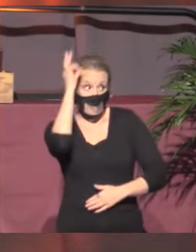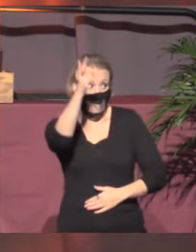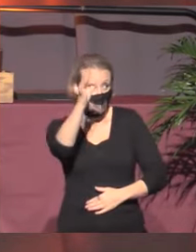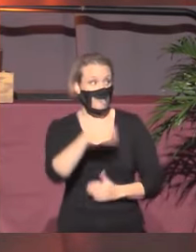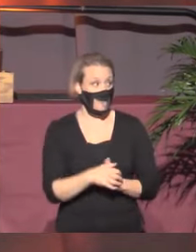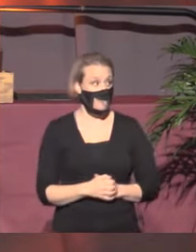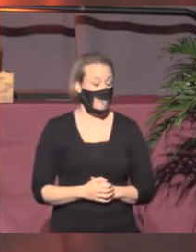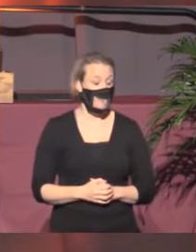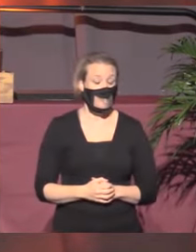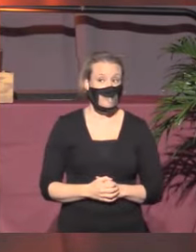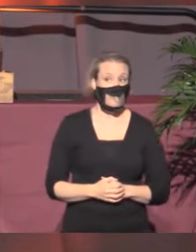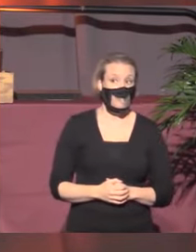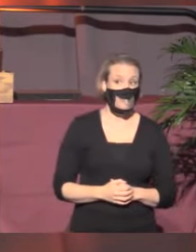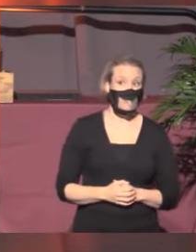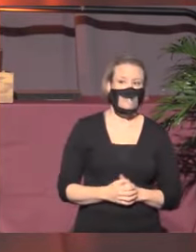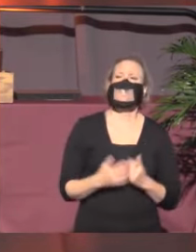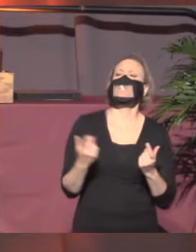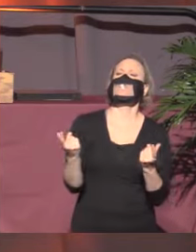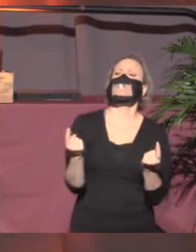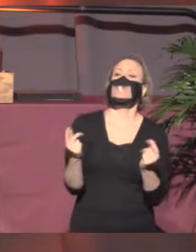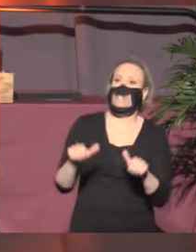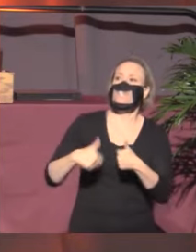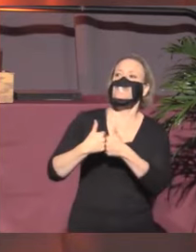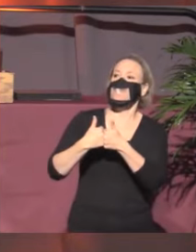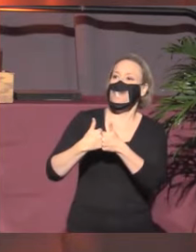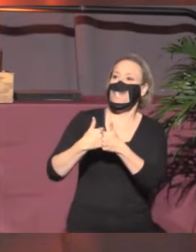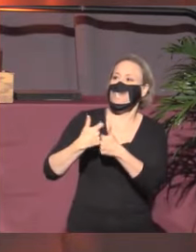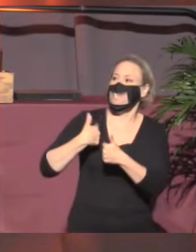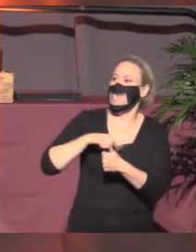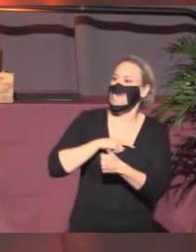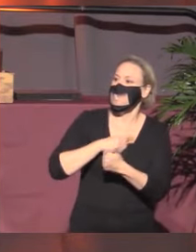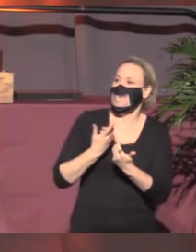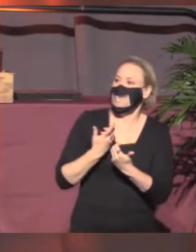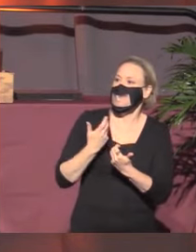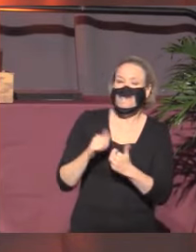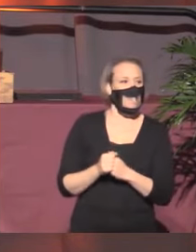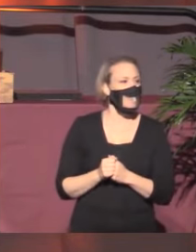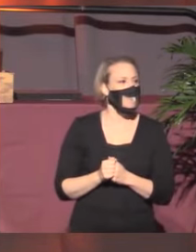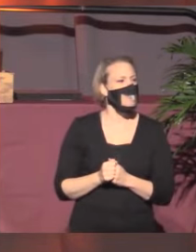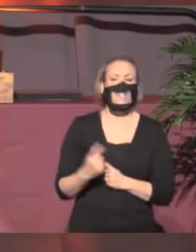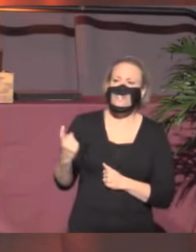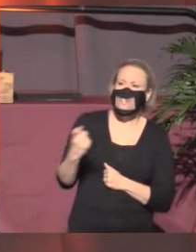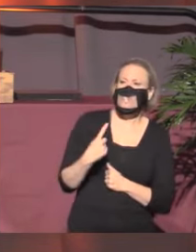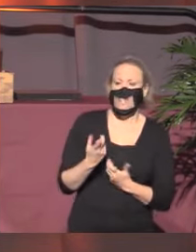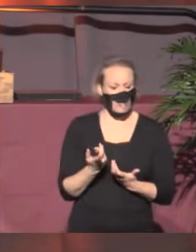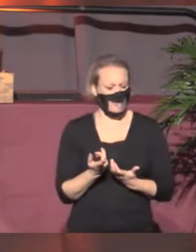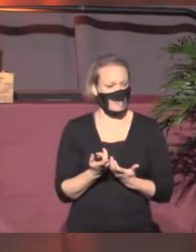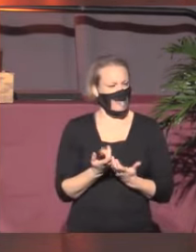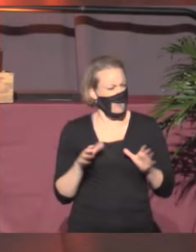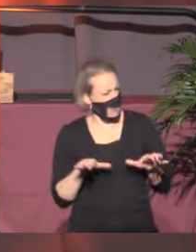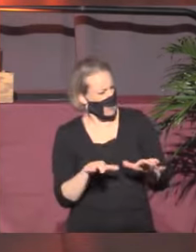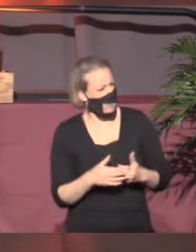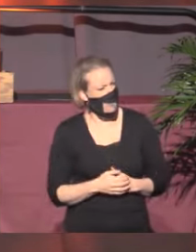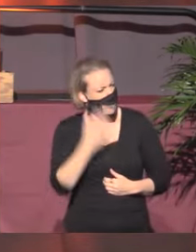You challenge those of us here at Hamline to take a look at what we do, to question our actions,